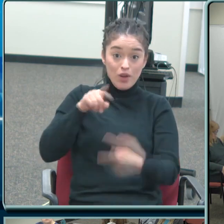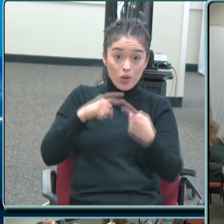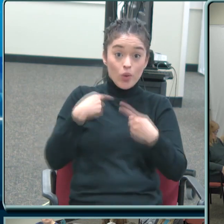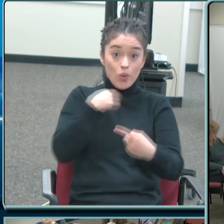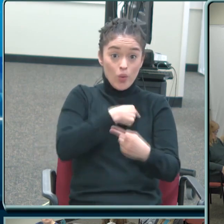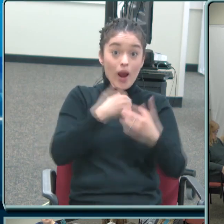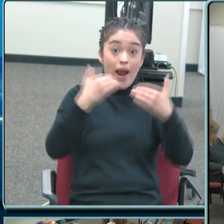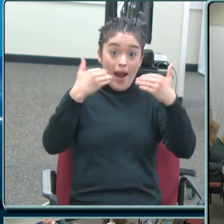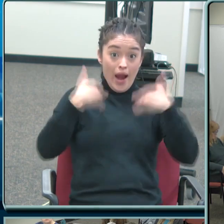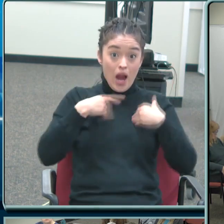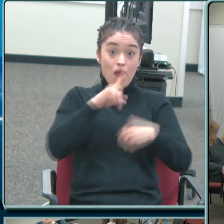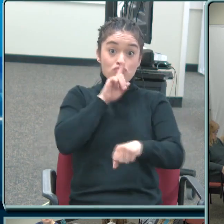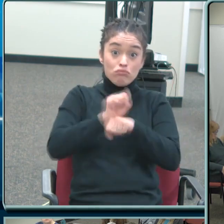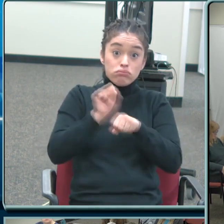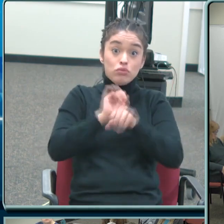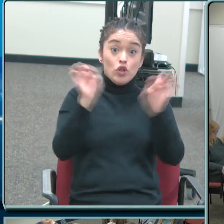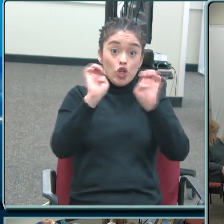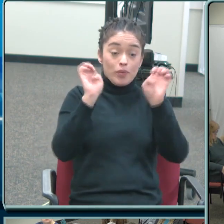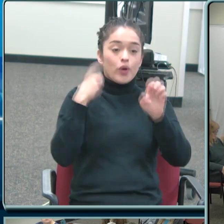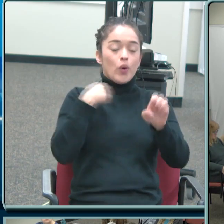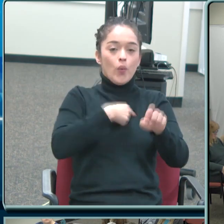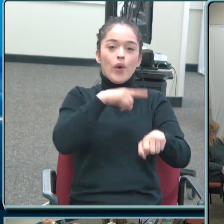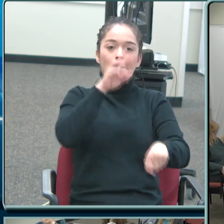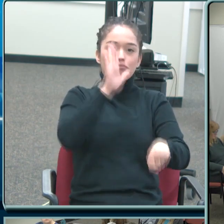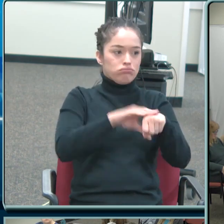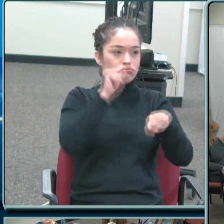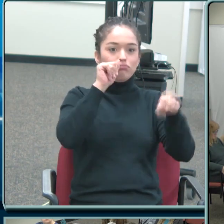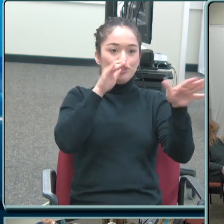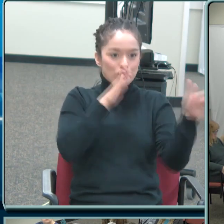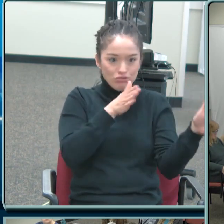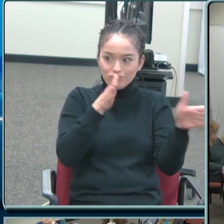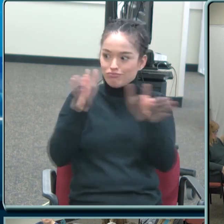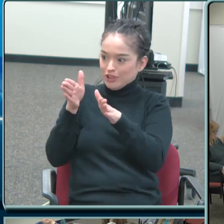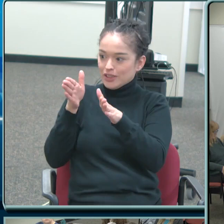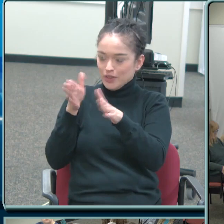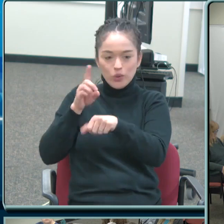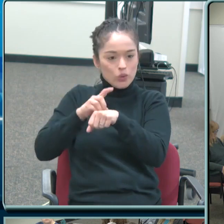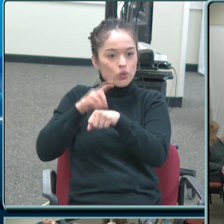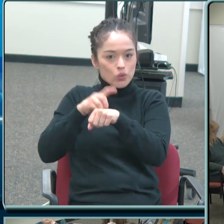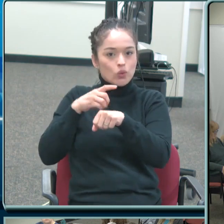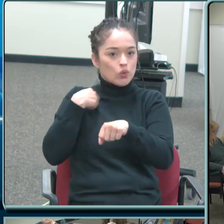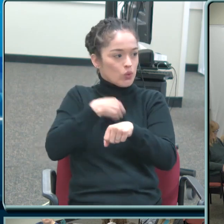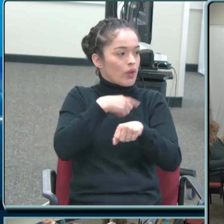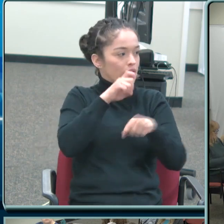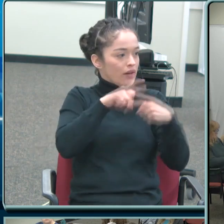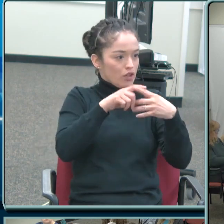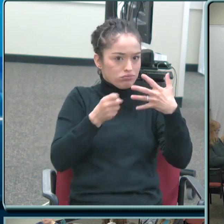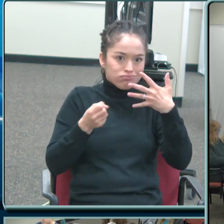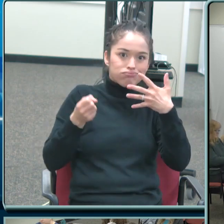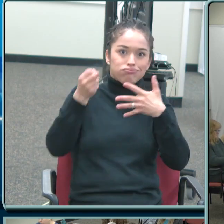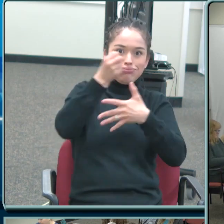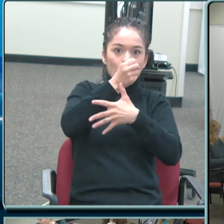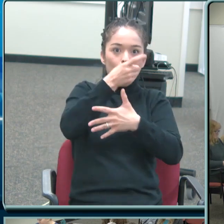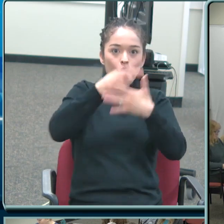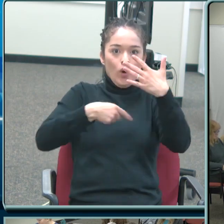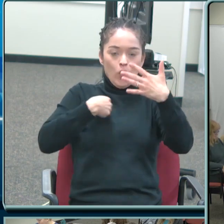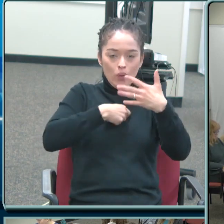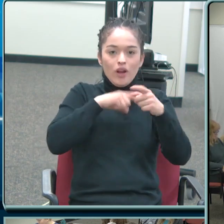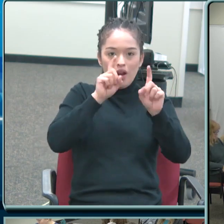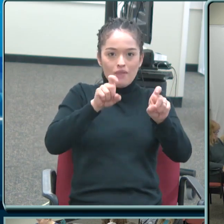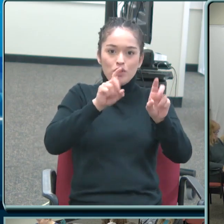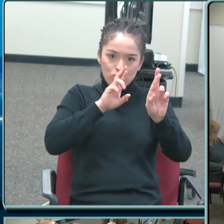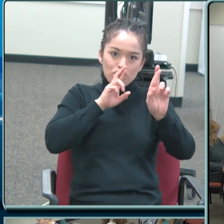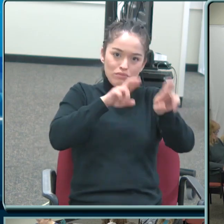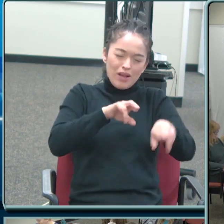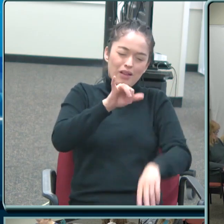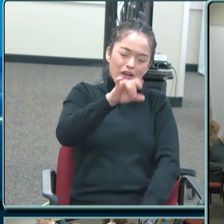a emergency, we shift our duties and we prioritize what we're responding to. And